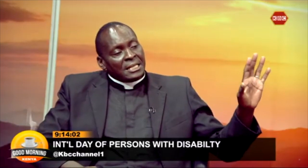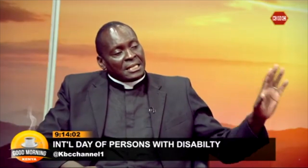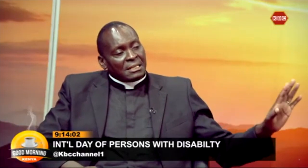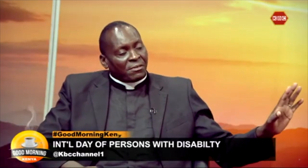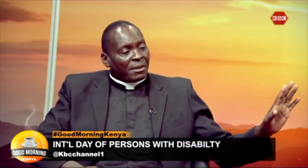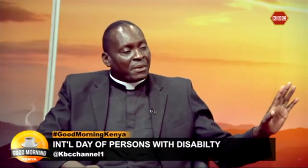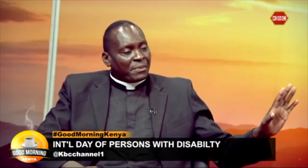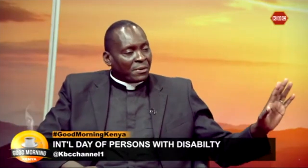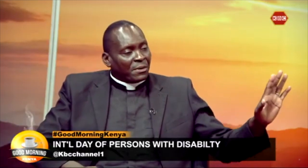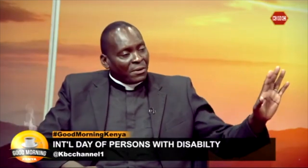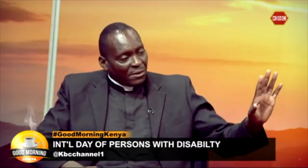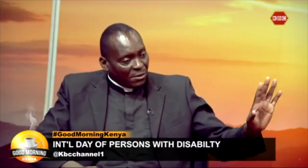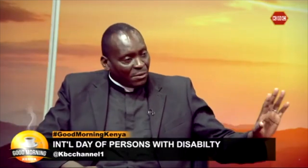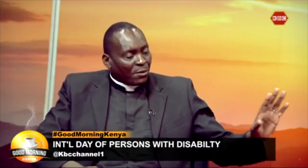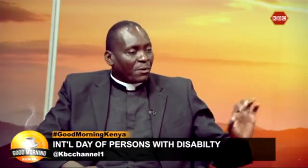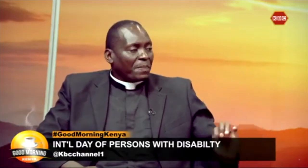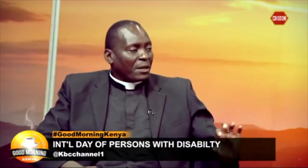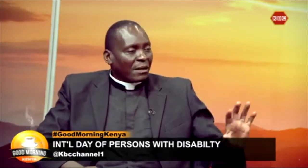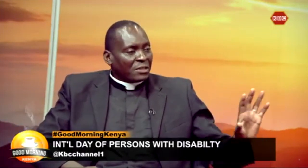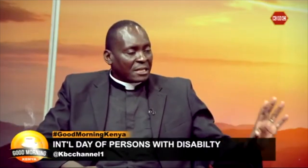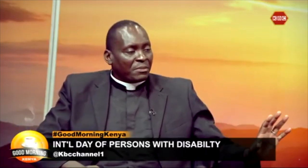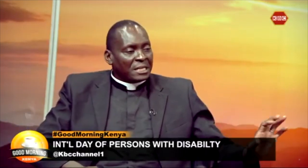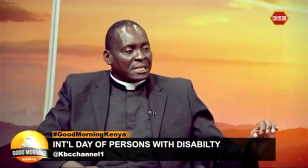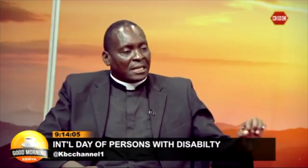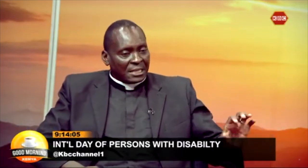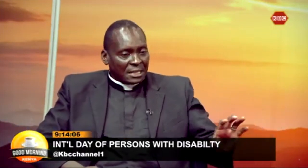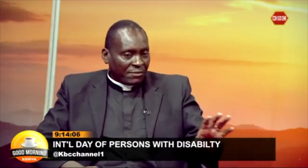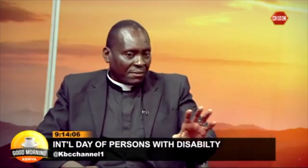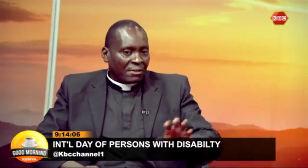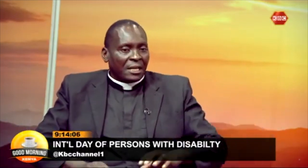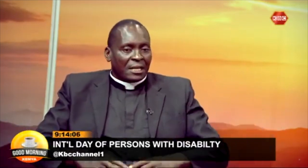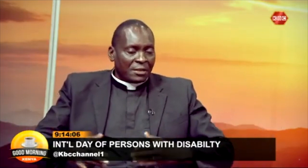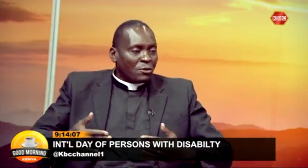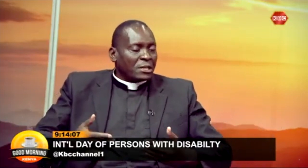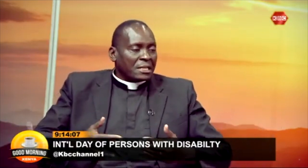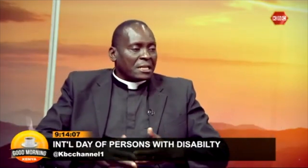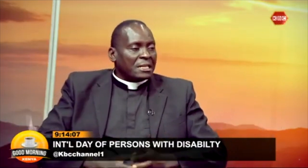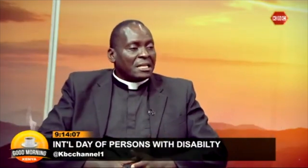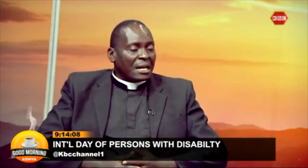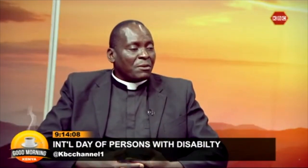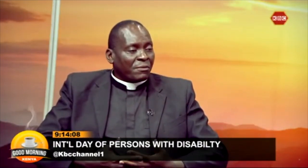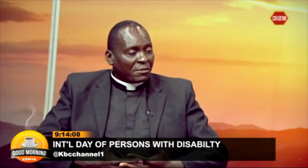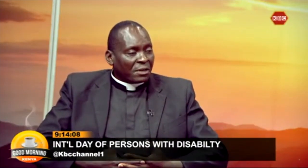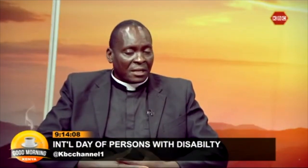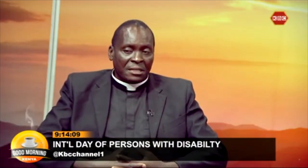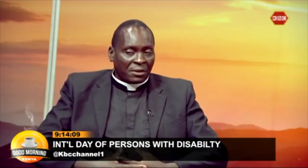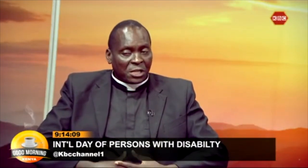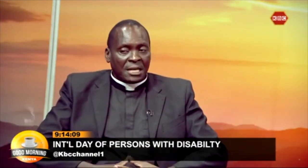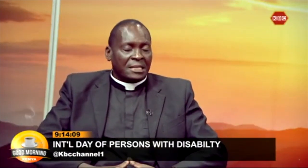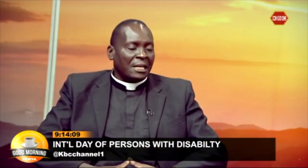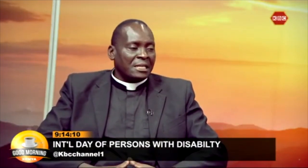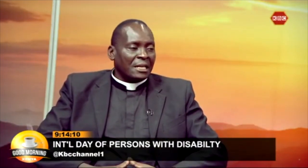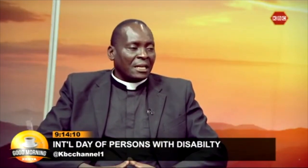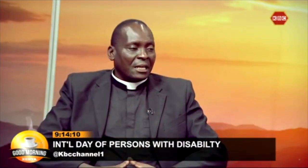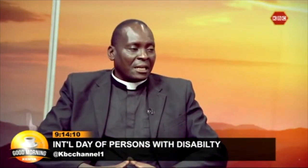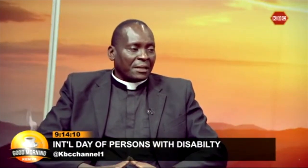indicating this is for the people who have disability, and this is for the always, there is that kind of, as Richard